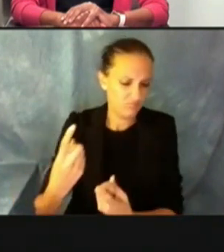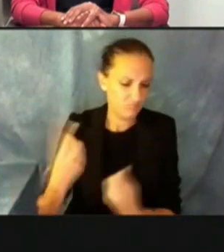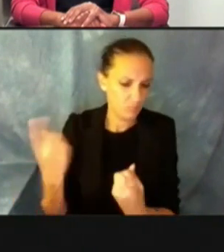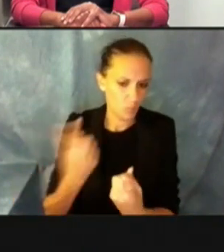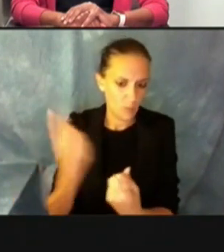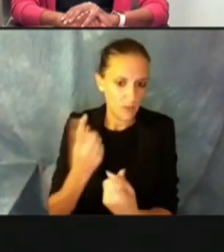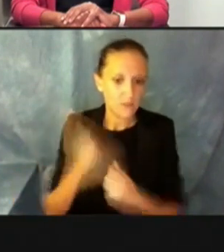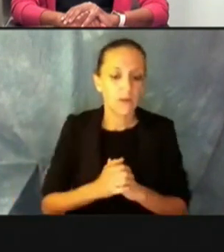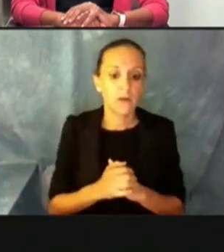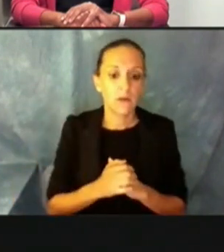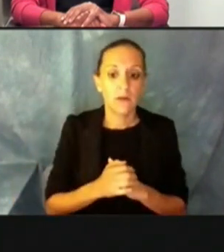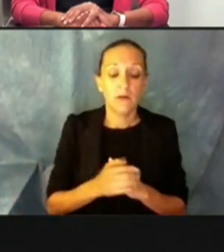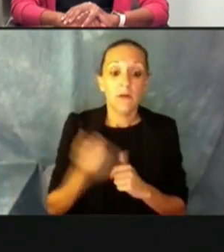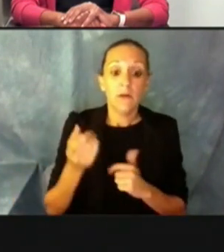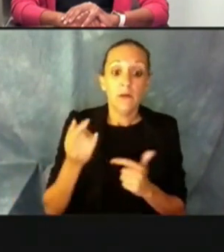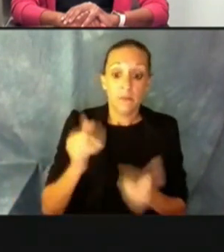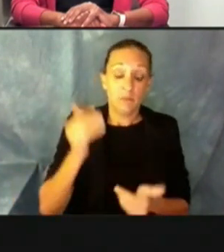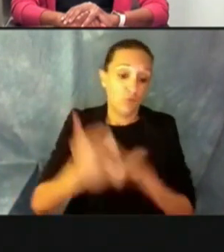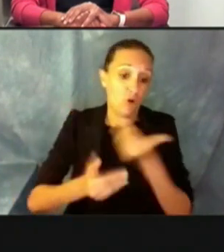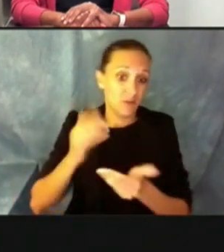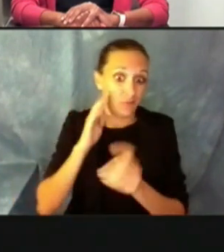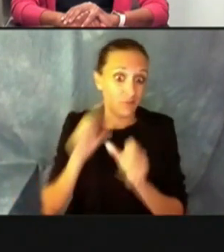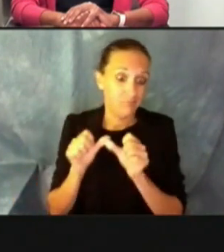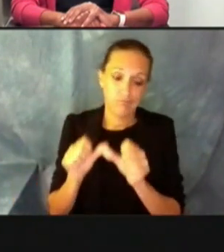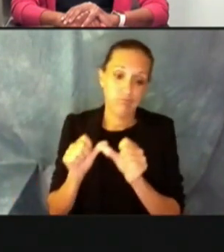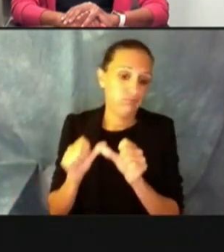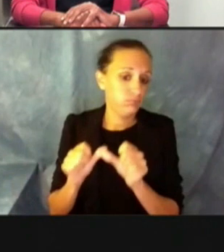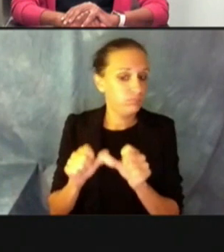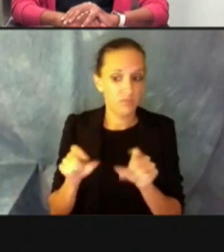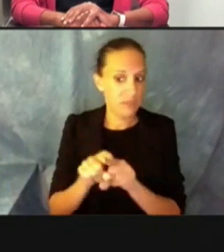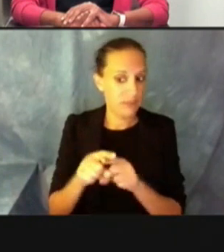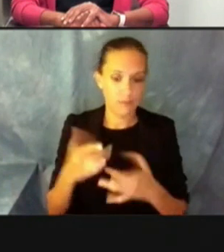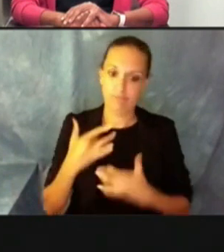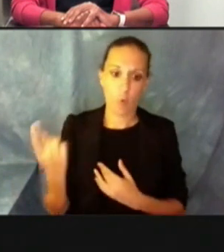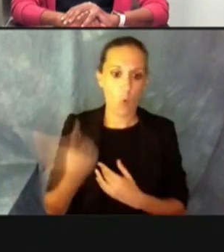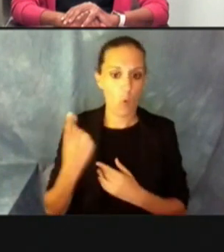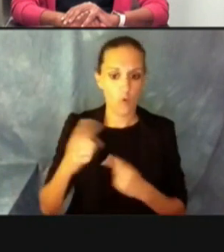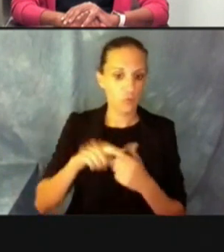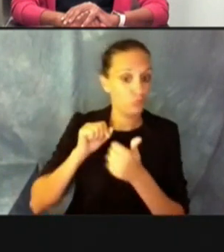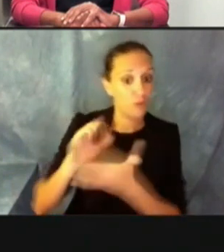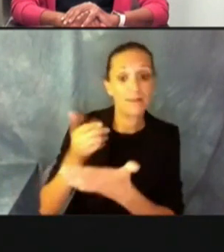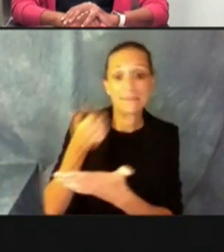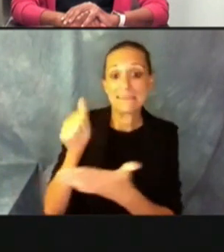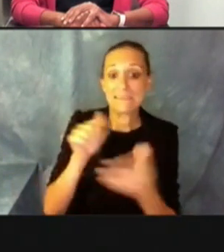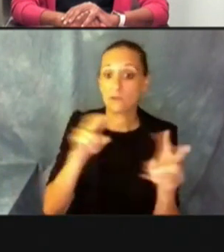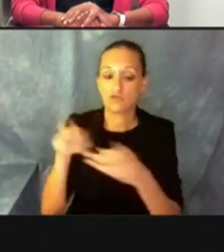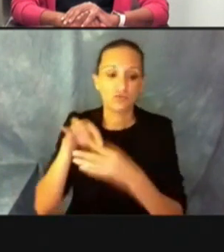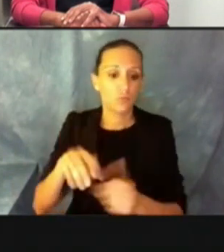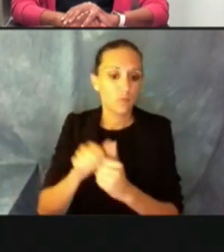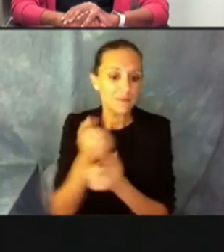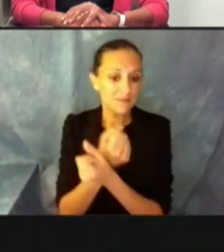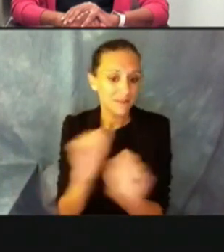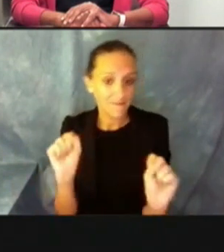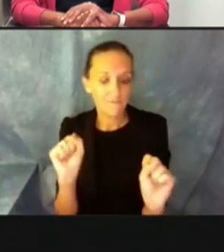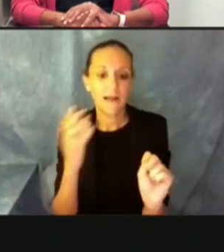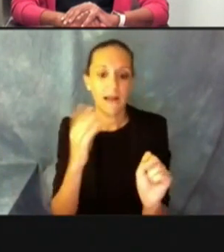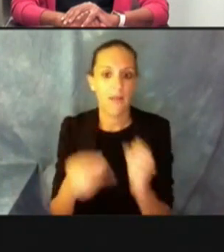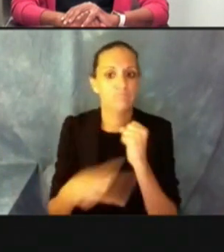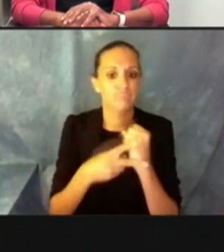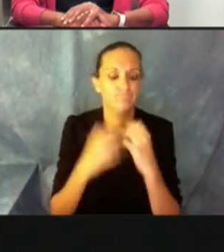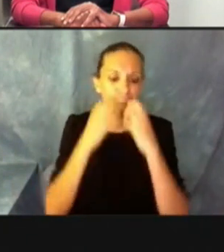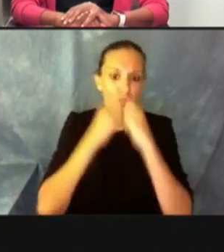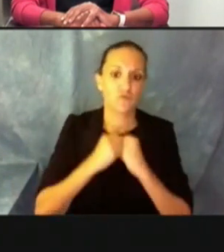the process will continue as always to address any issues with safety and preserving and